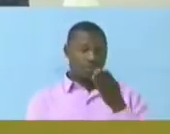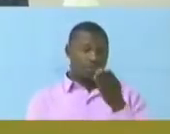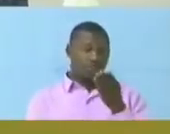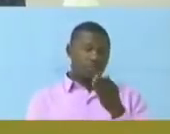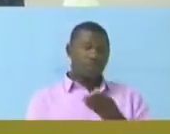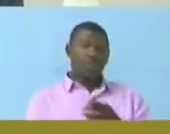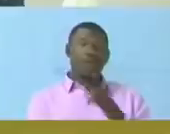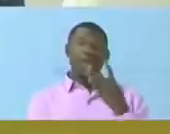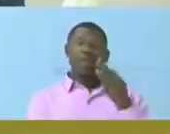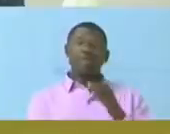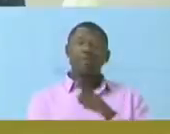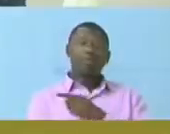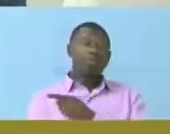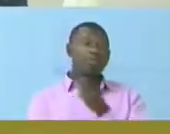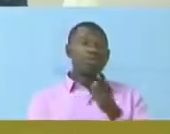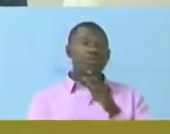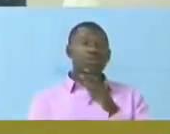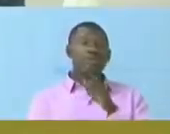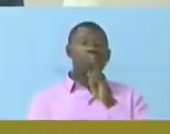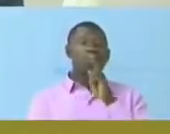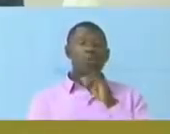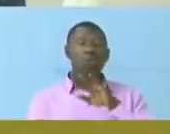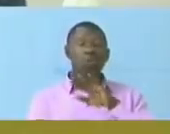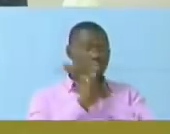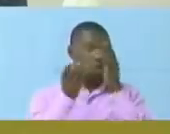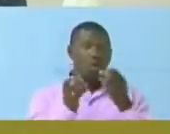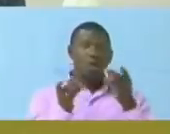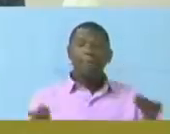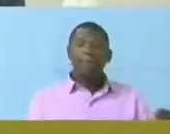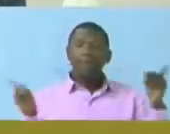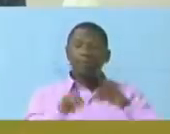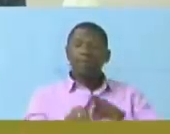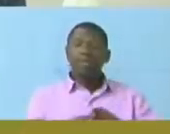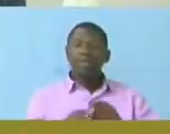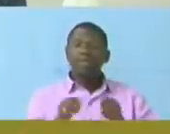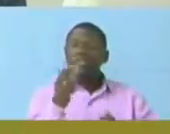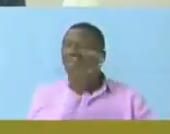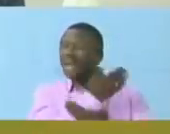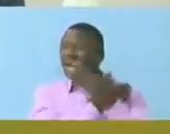Even those who participated in the earlier cover-up were